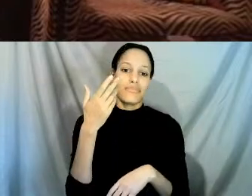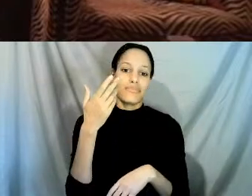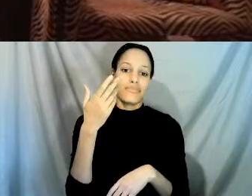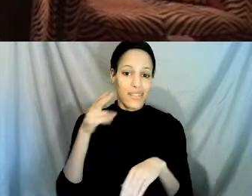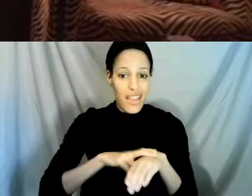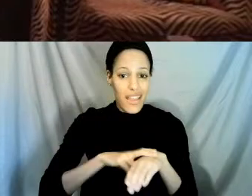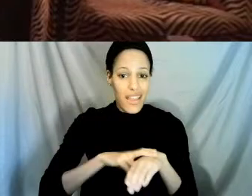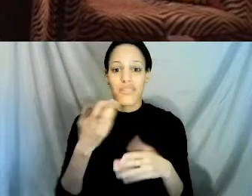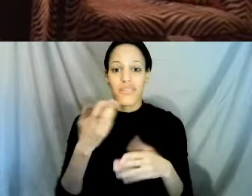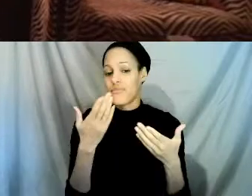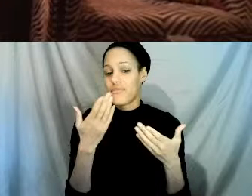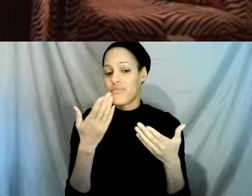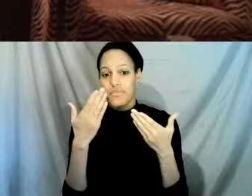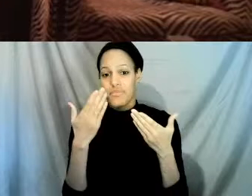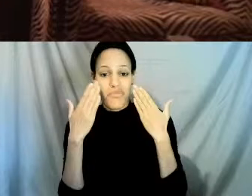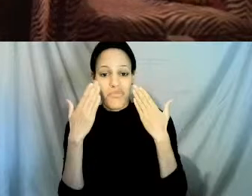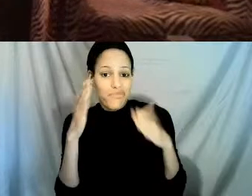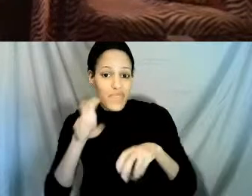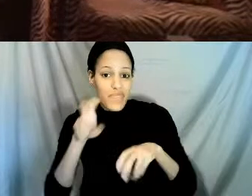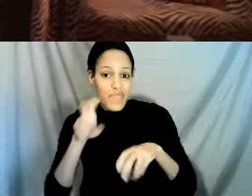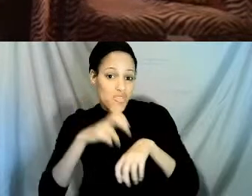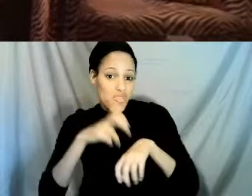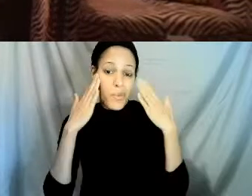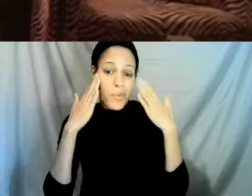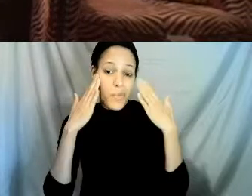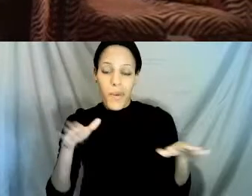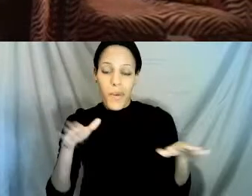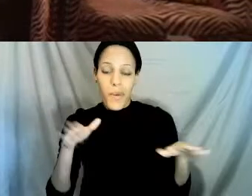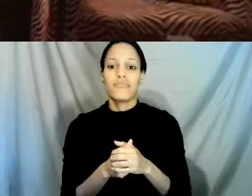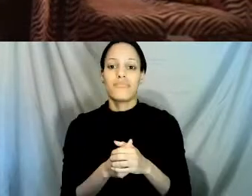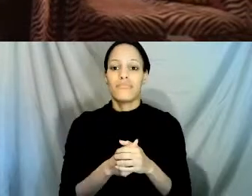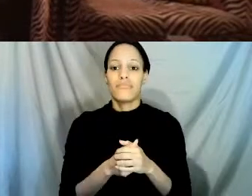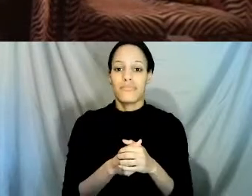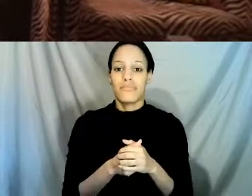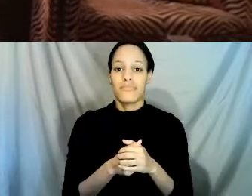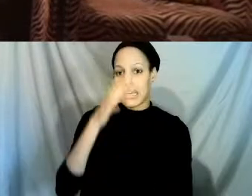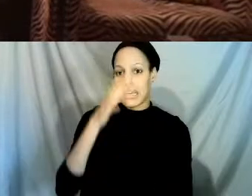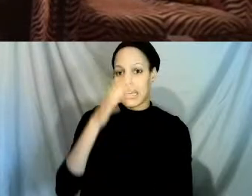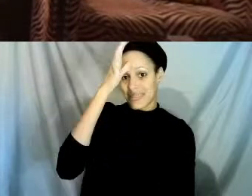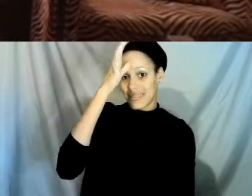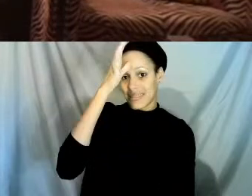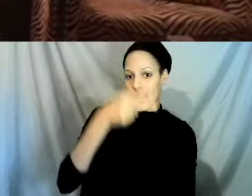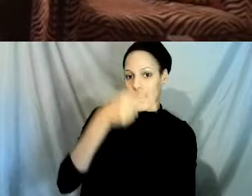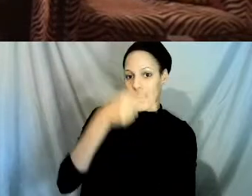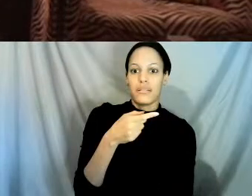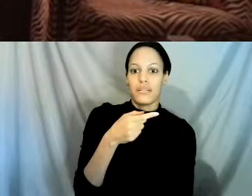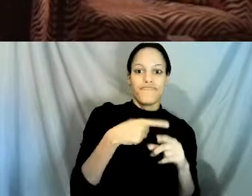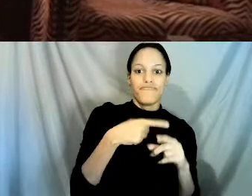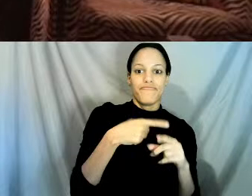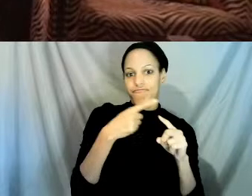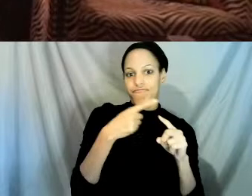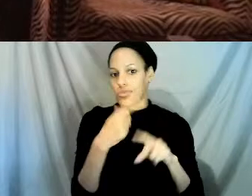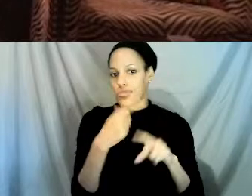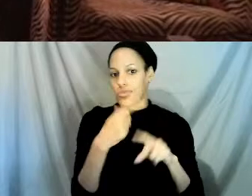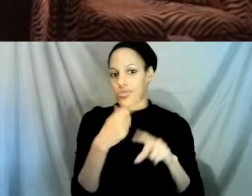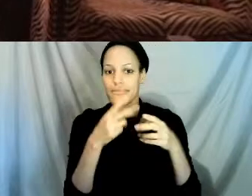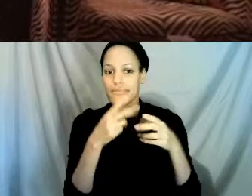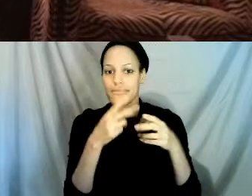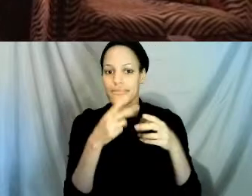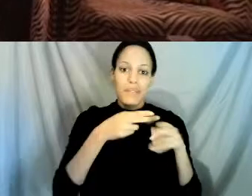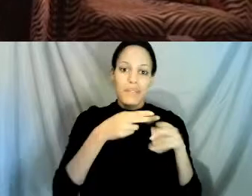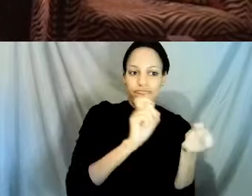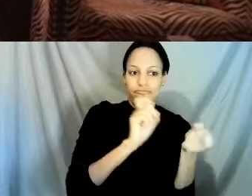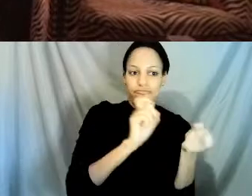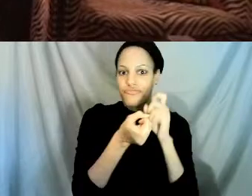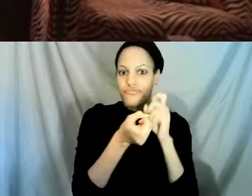Fulton. He changed it to Twaku, then Ikeolu Shango Bumi. Very,